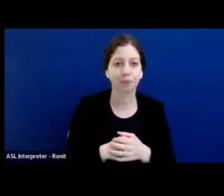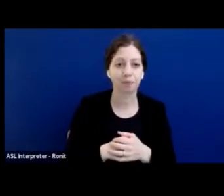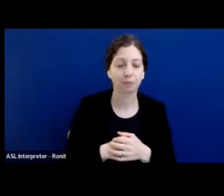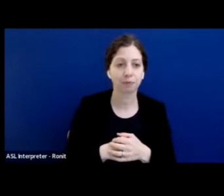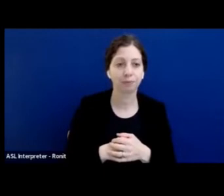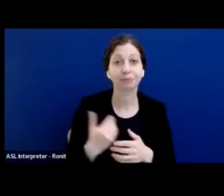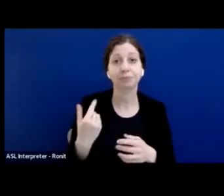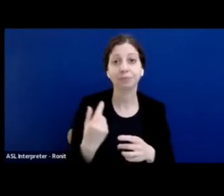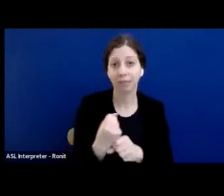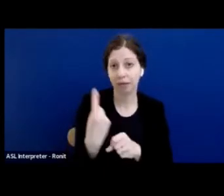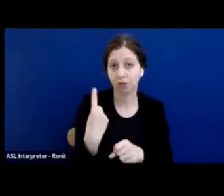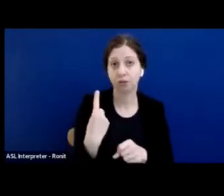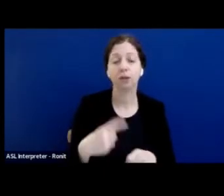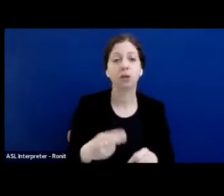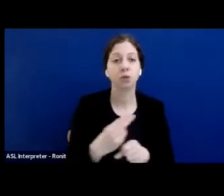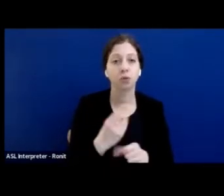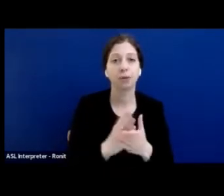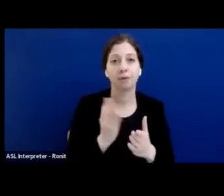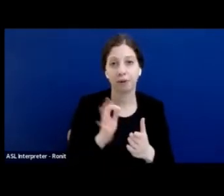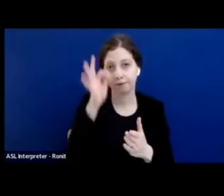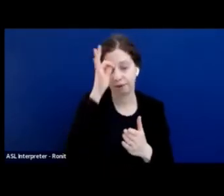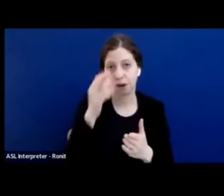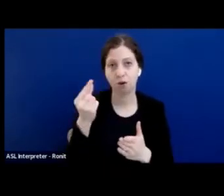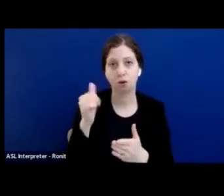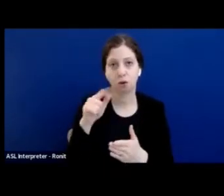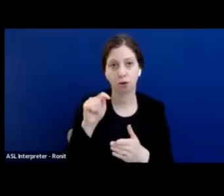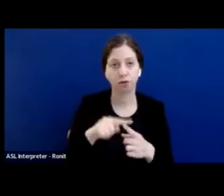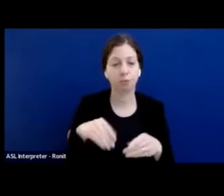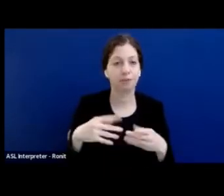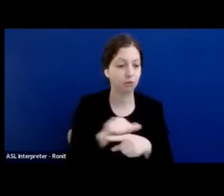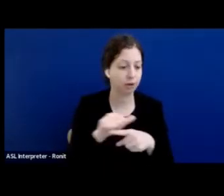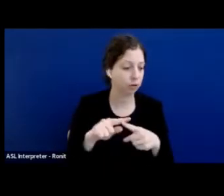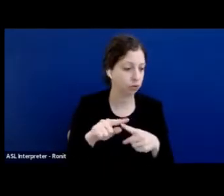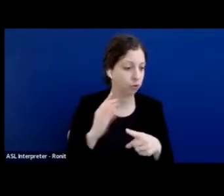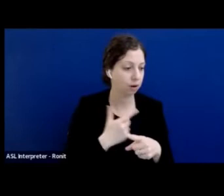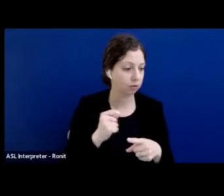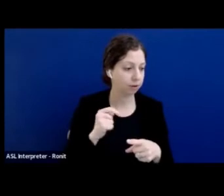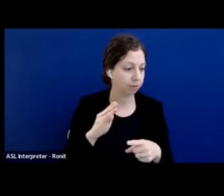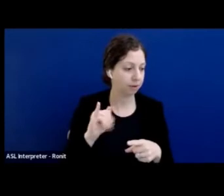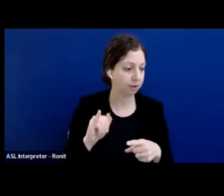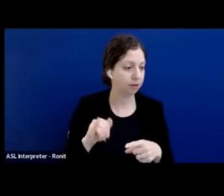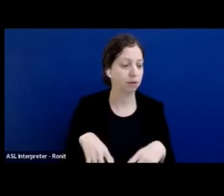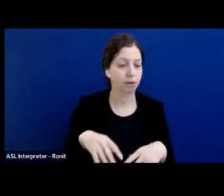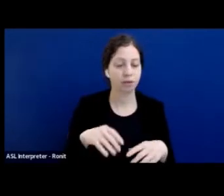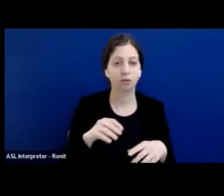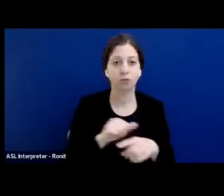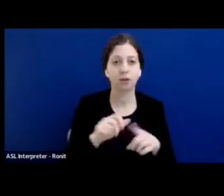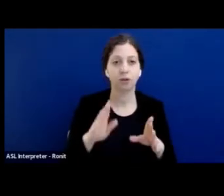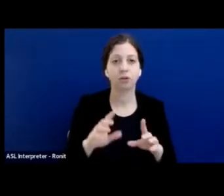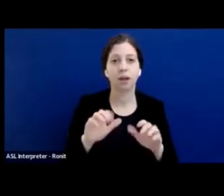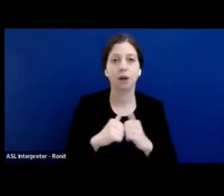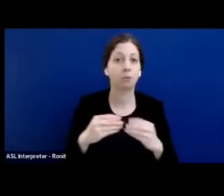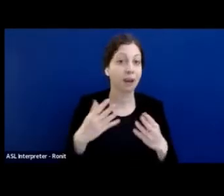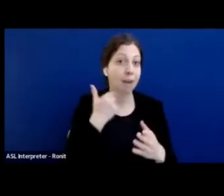Last year, we used some of our federal grant to provide training to our brain injury providers about how to use data to drive services. As a result,